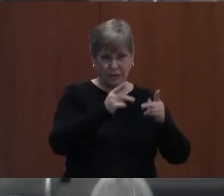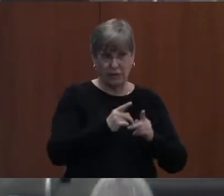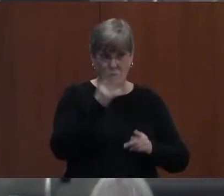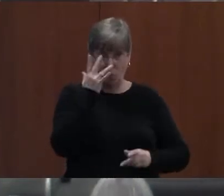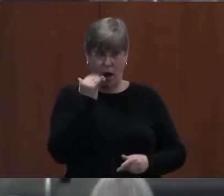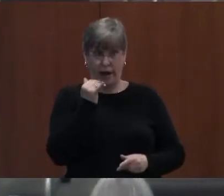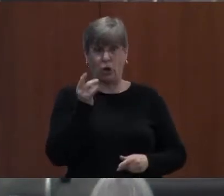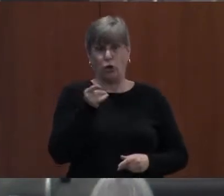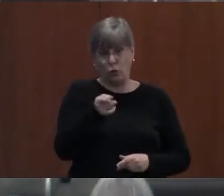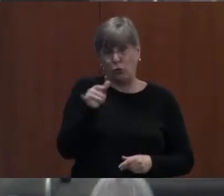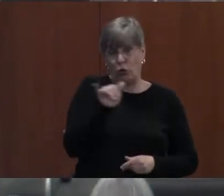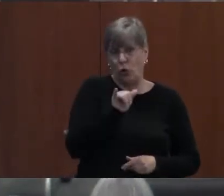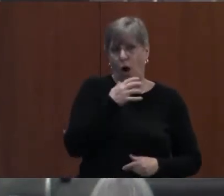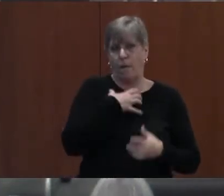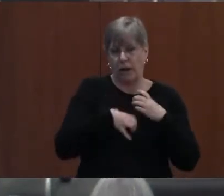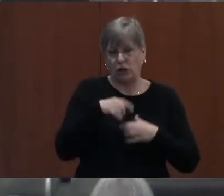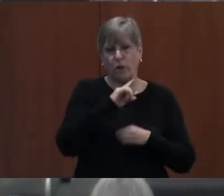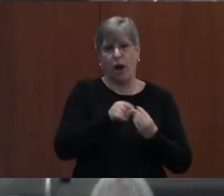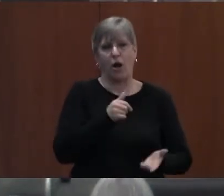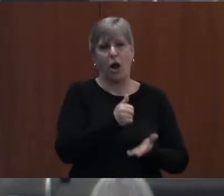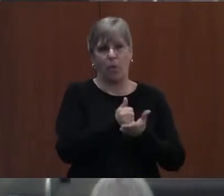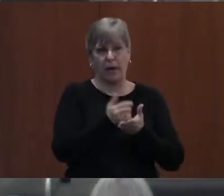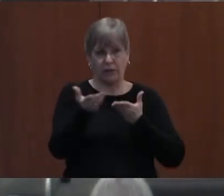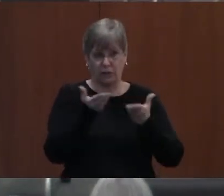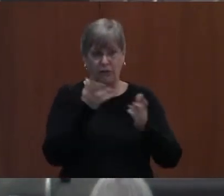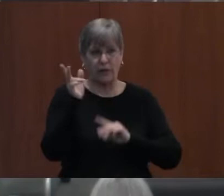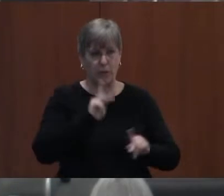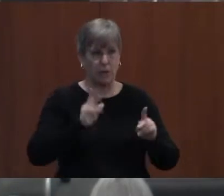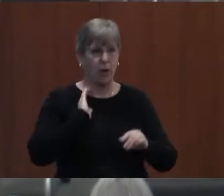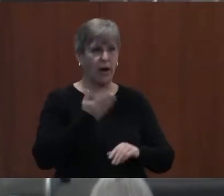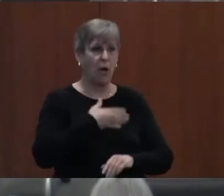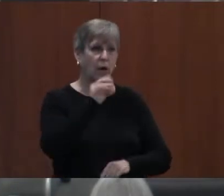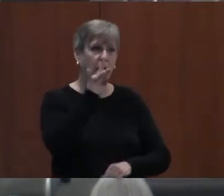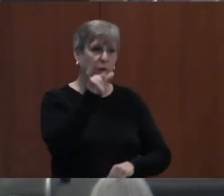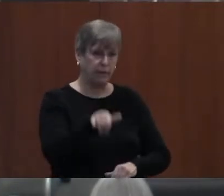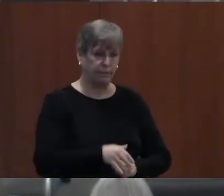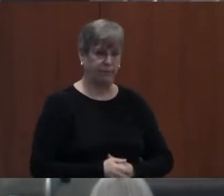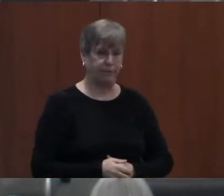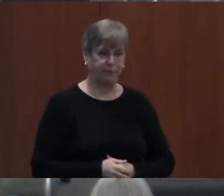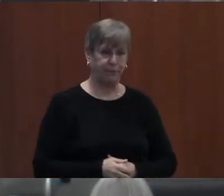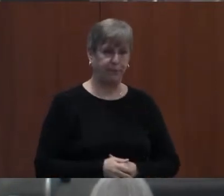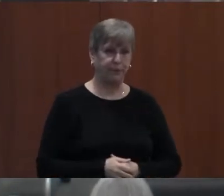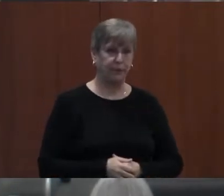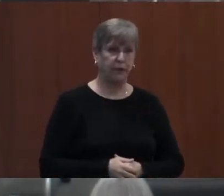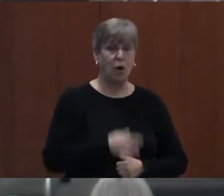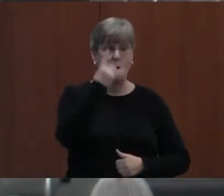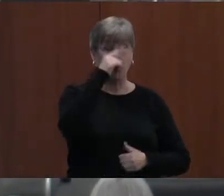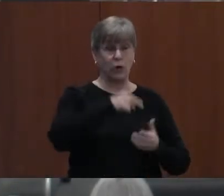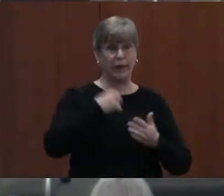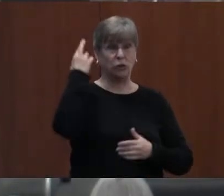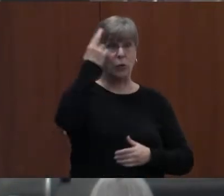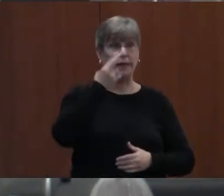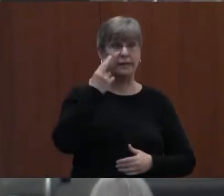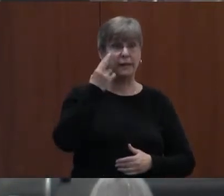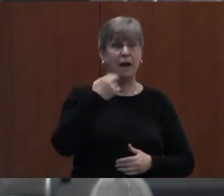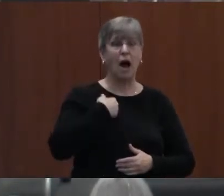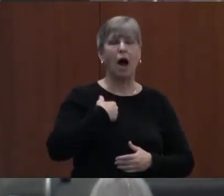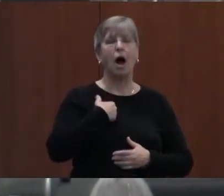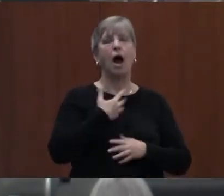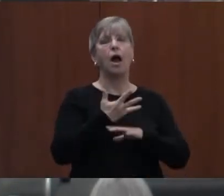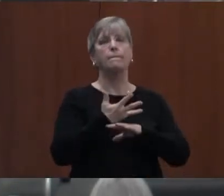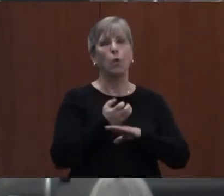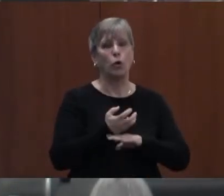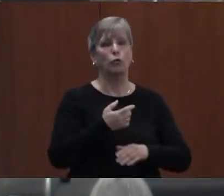clearly you too are passionate about helping and serving the people in our county. It is for this reason that I implore you